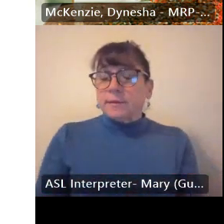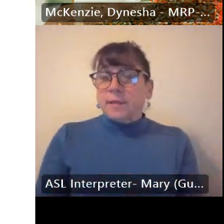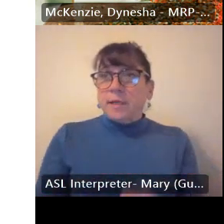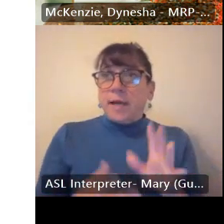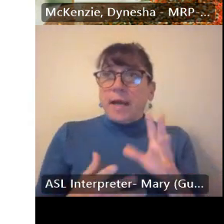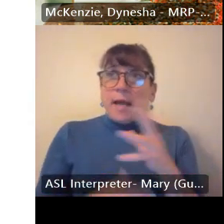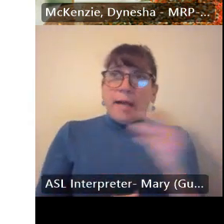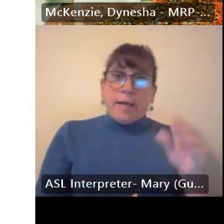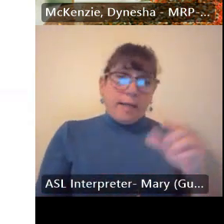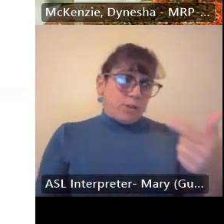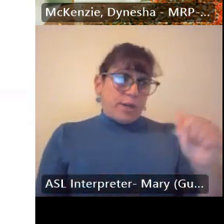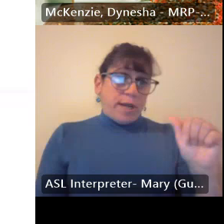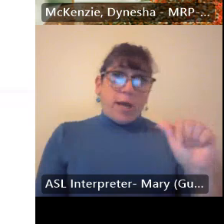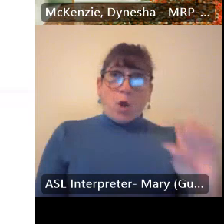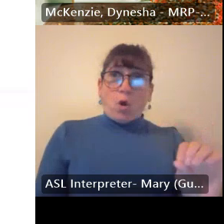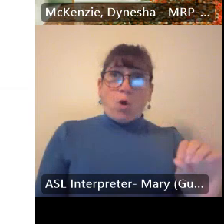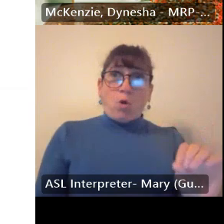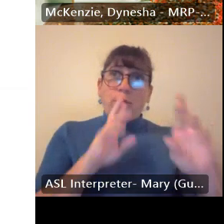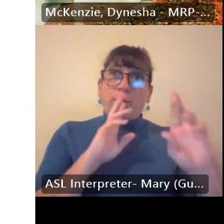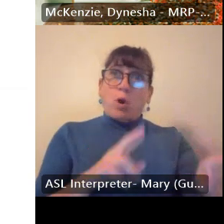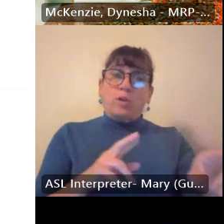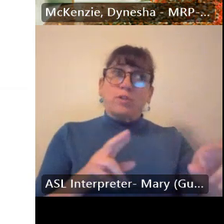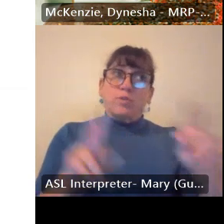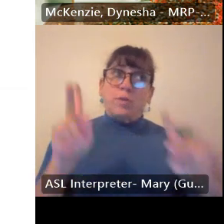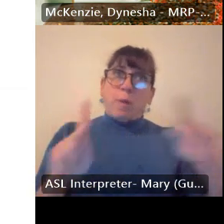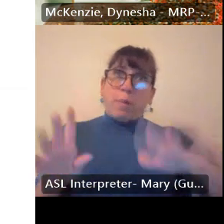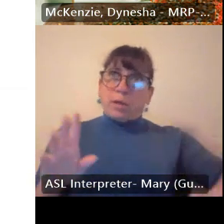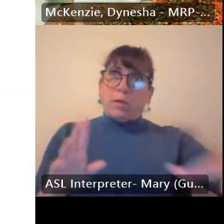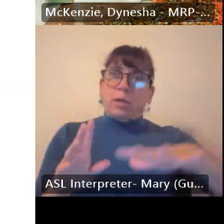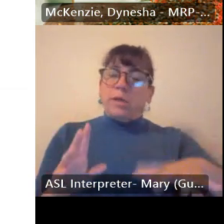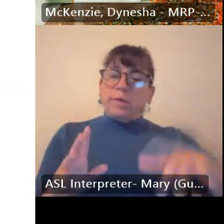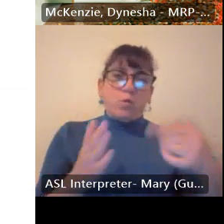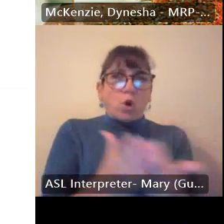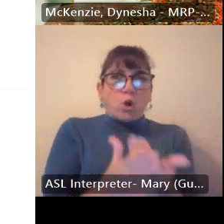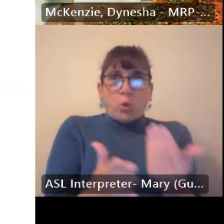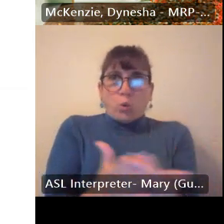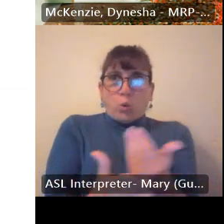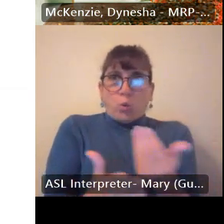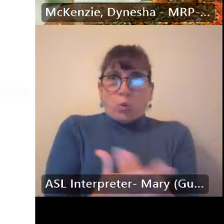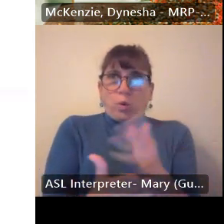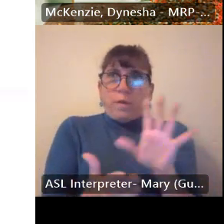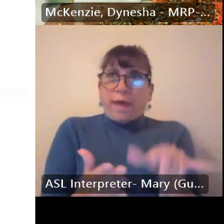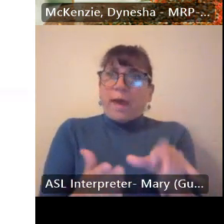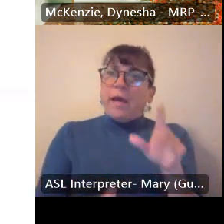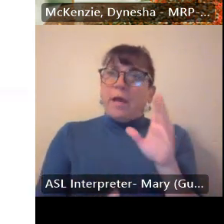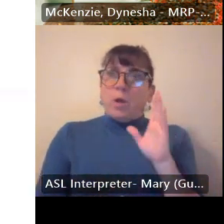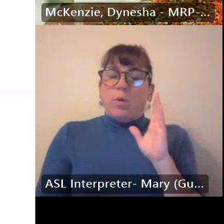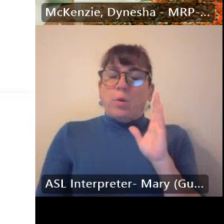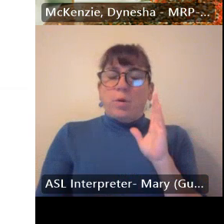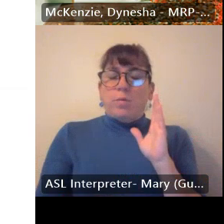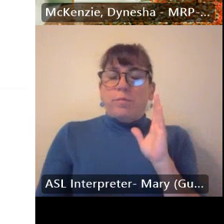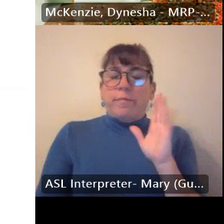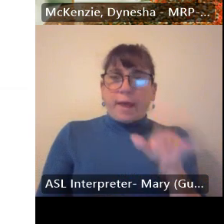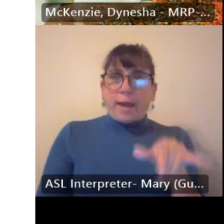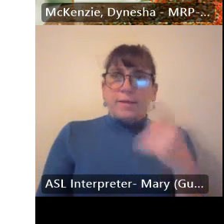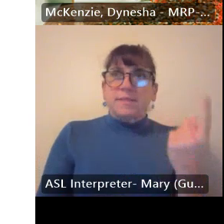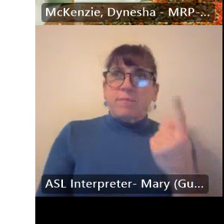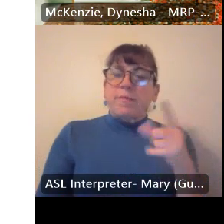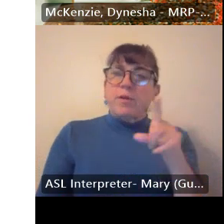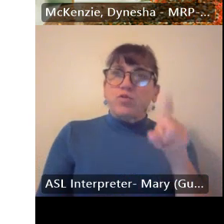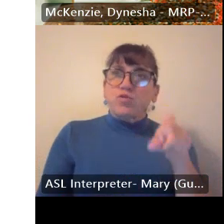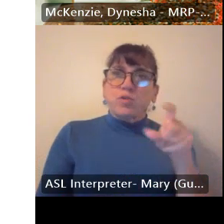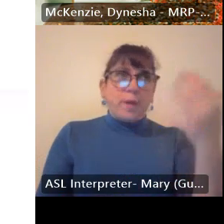And GAO reports out to the public on those. There are, if you're brand new, that will be that is something that you should